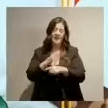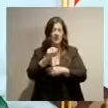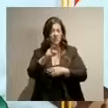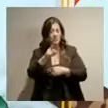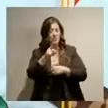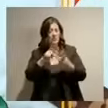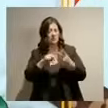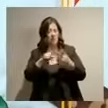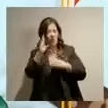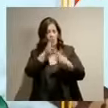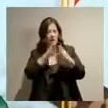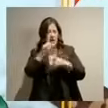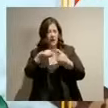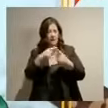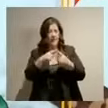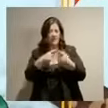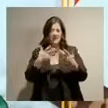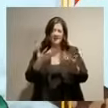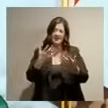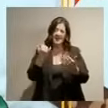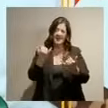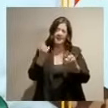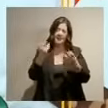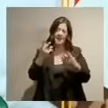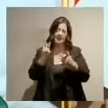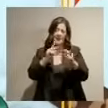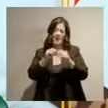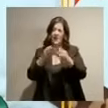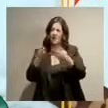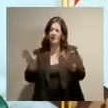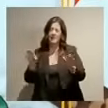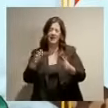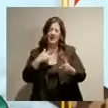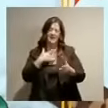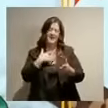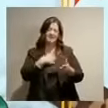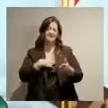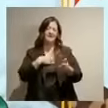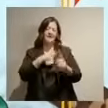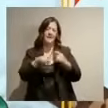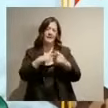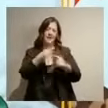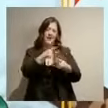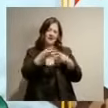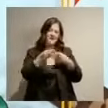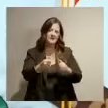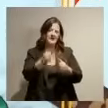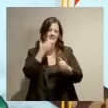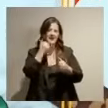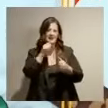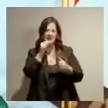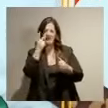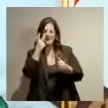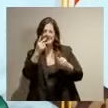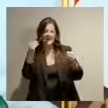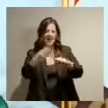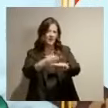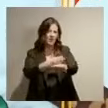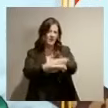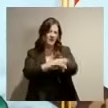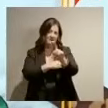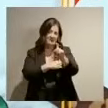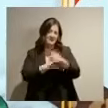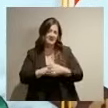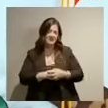worry that the appetite is souring among the public for spending more, given the lack of progress that's happening? No, I